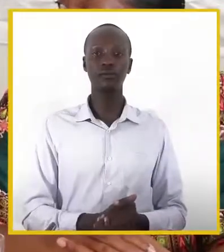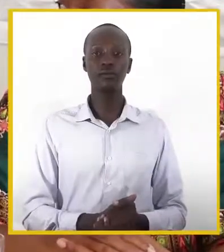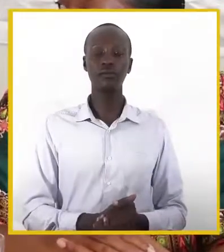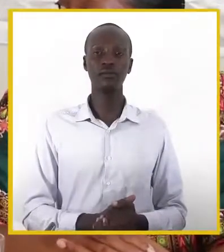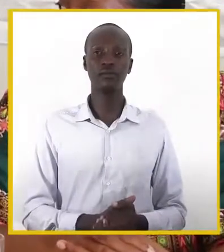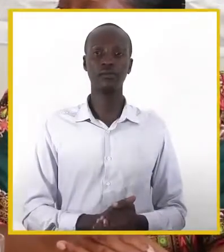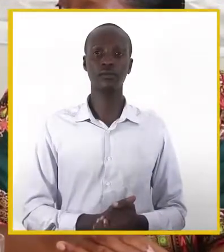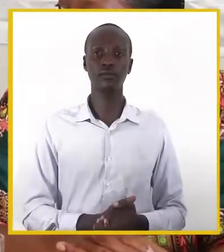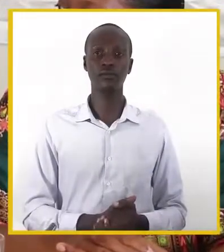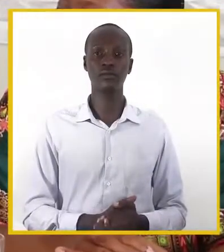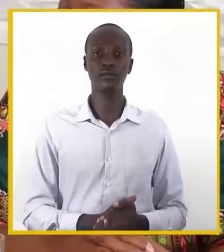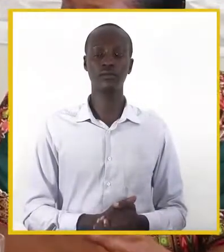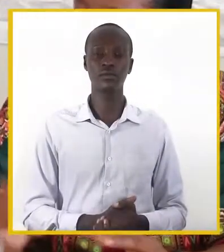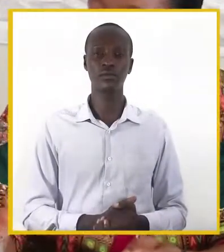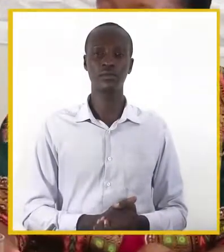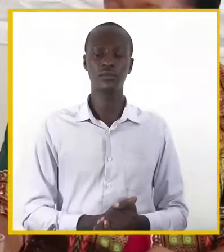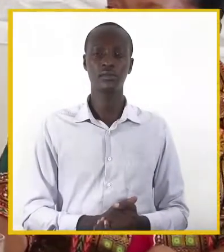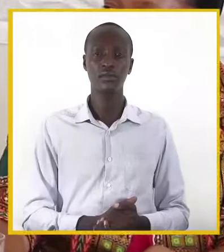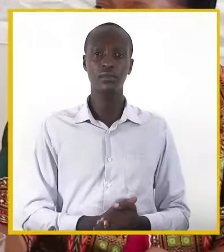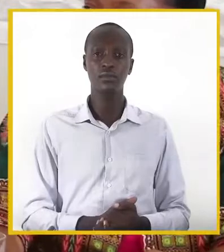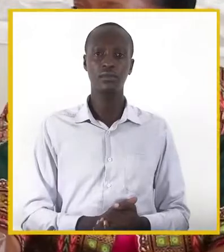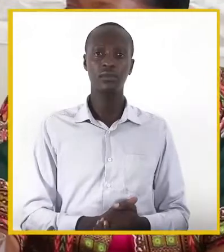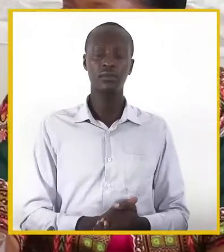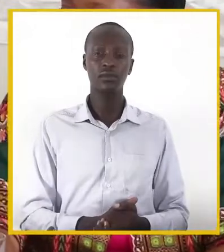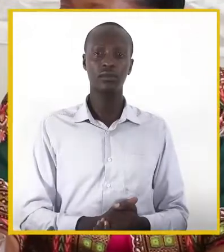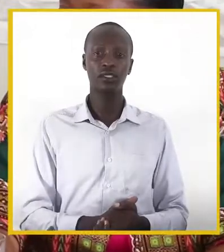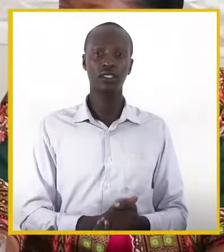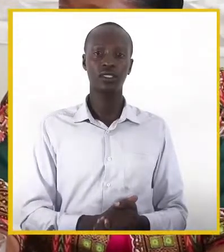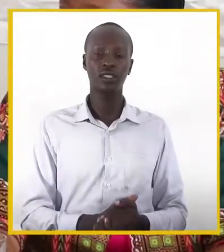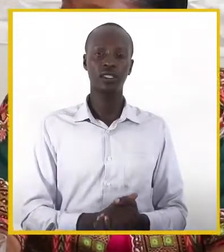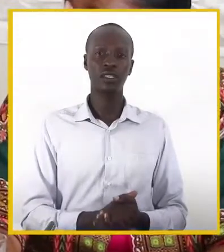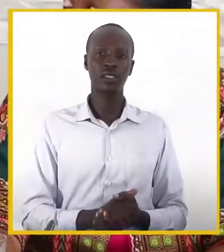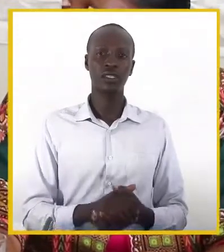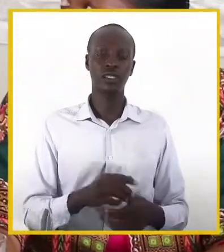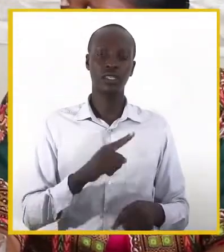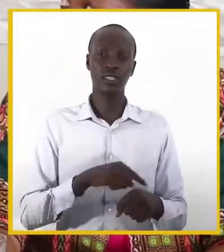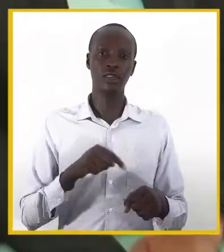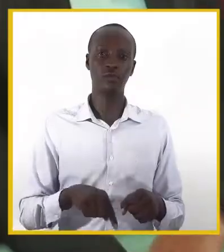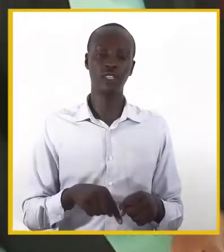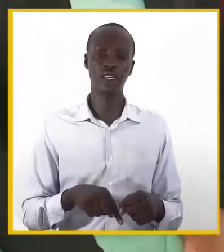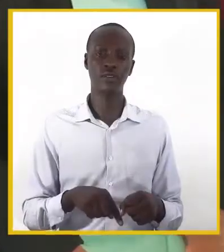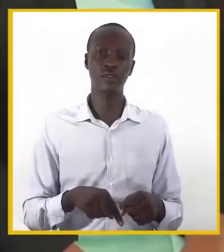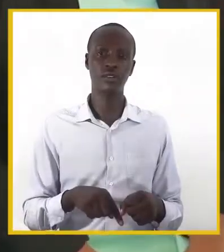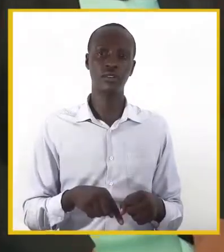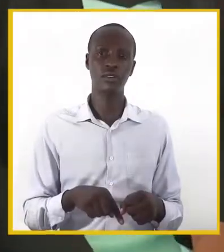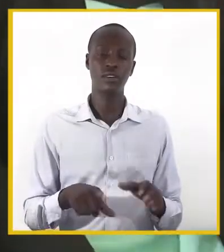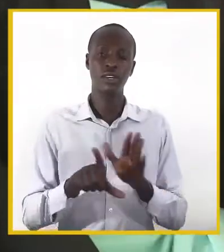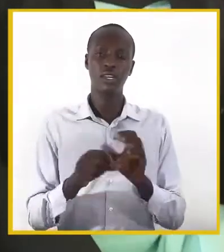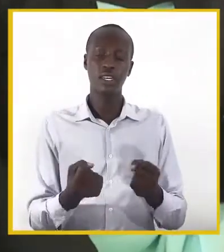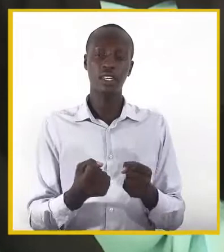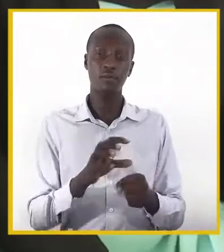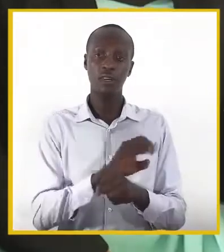The success of Triple Cs is anchored by a very deliberate and conscious realization